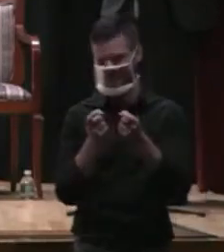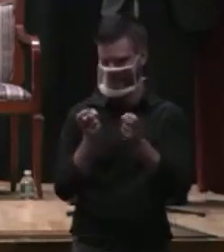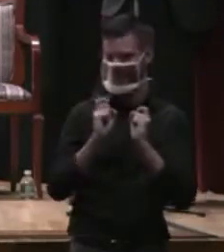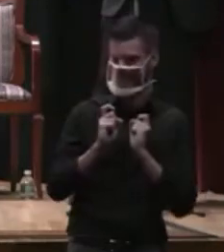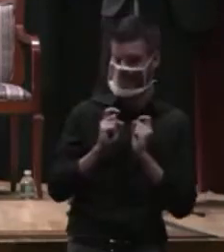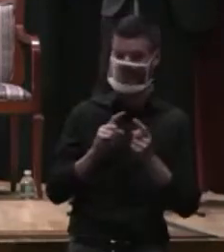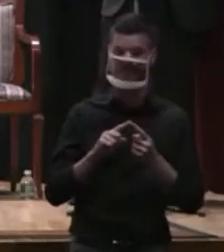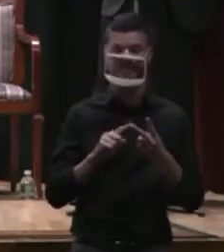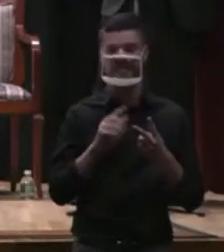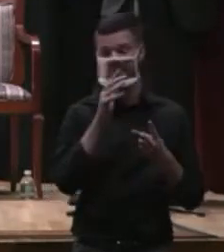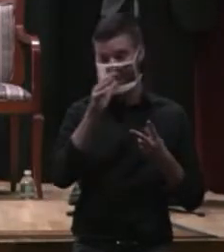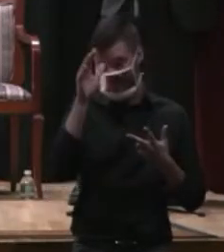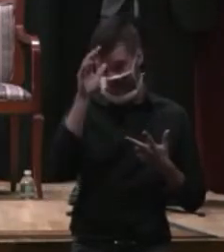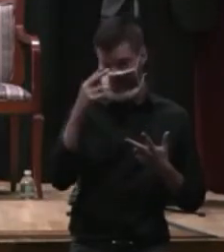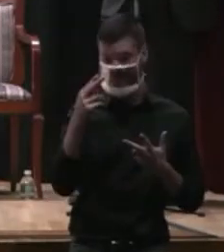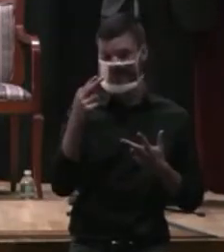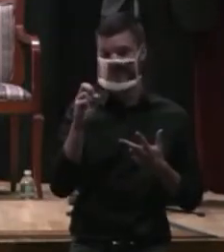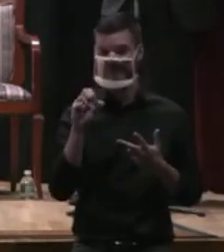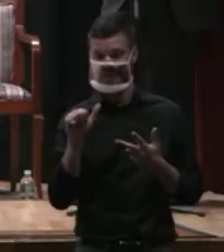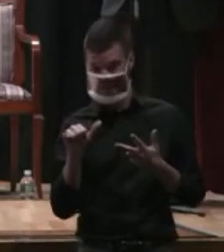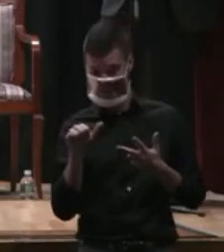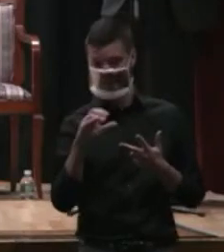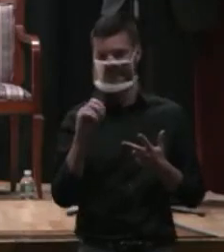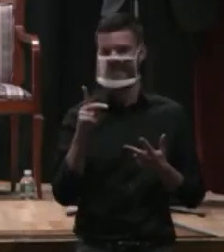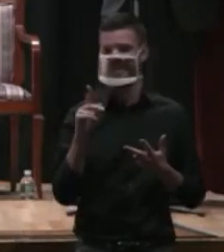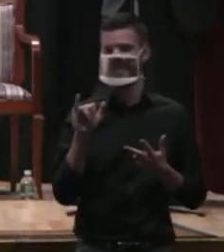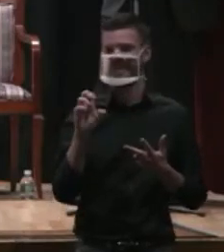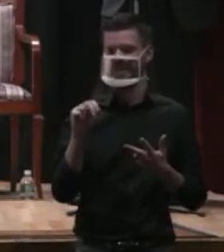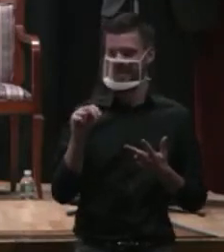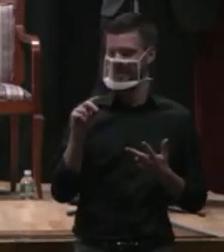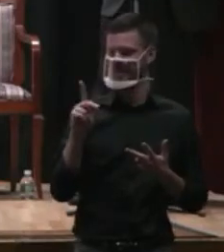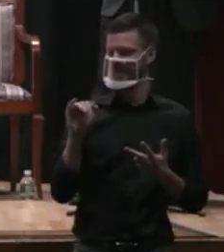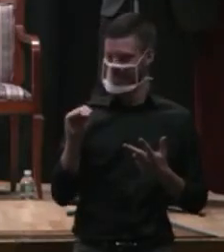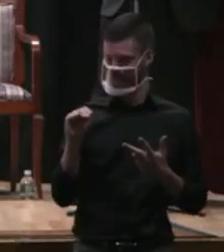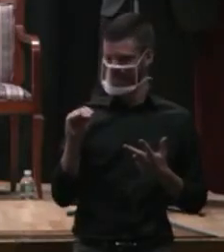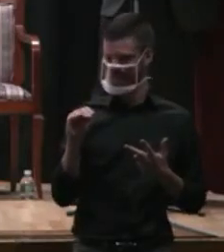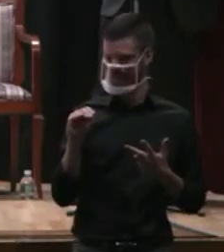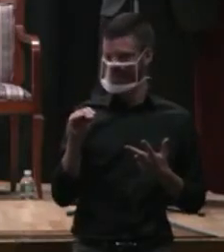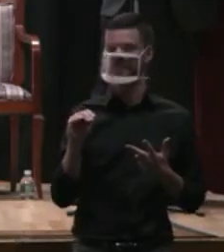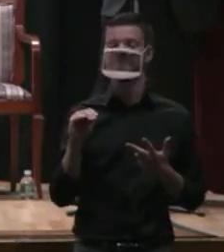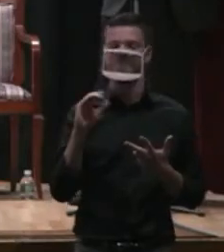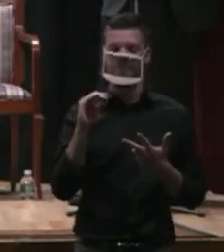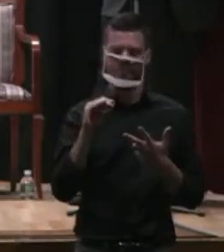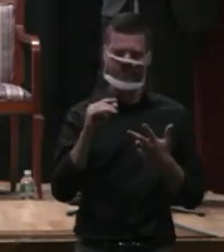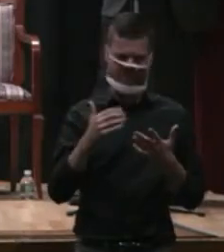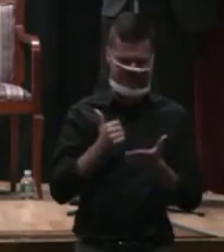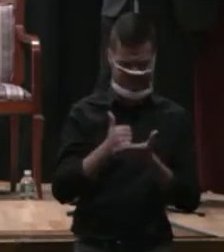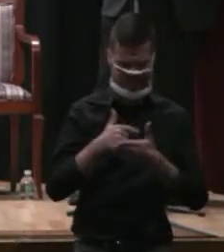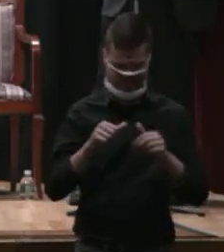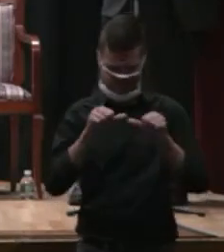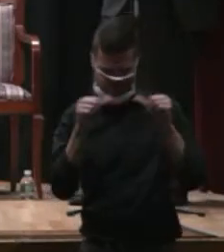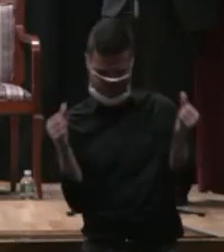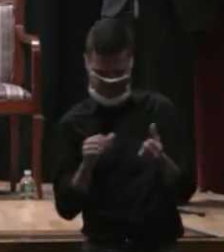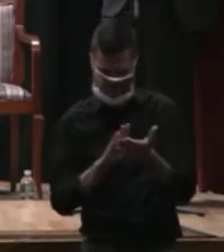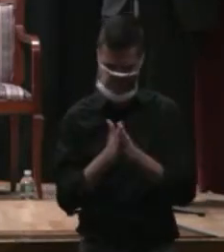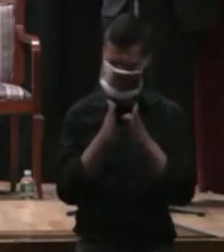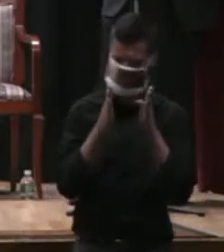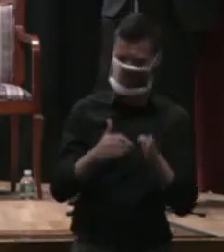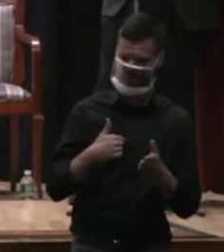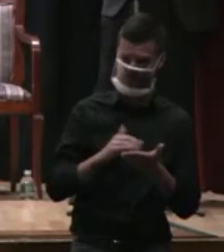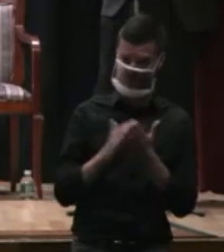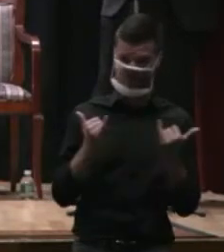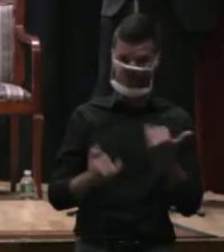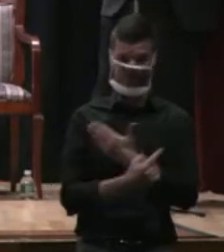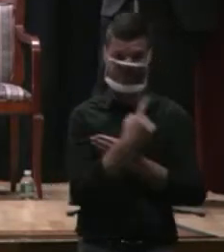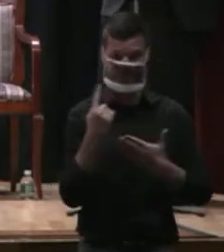My parents, Hae C. Kim and Kyung Suk Kim, for molding me into the person I am today.